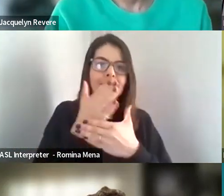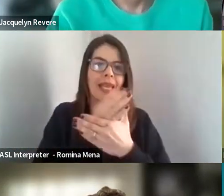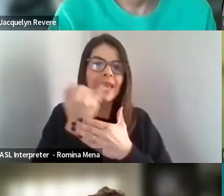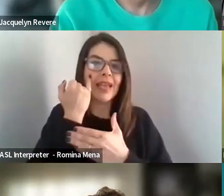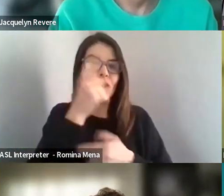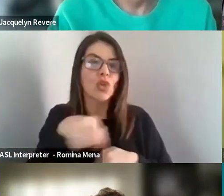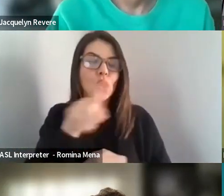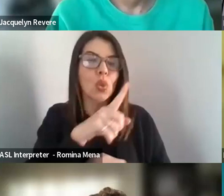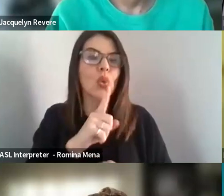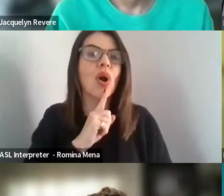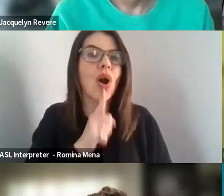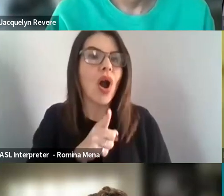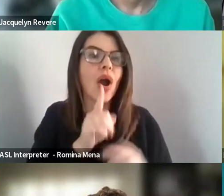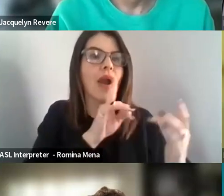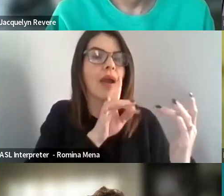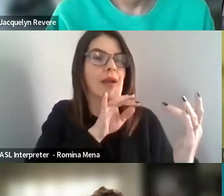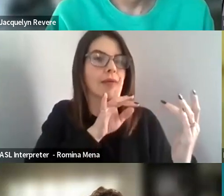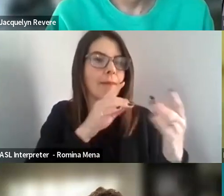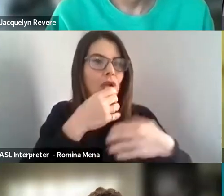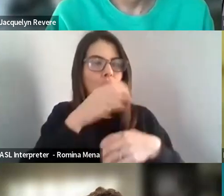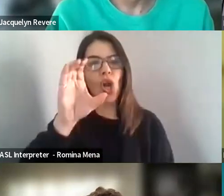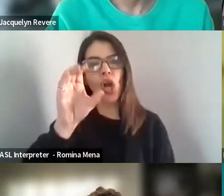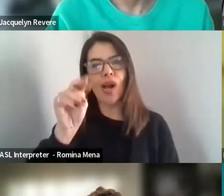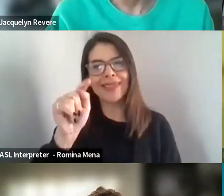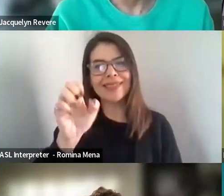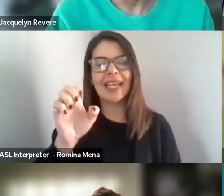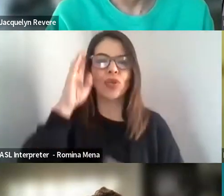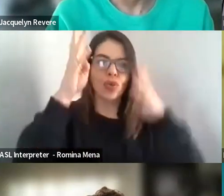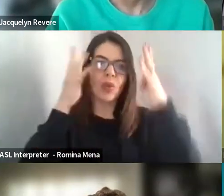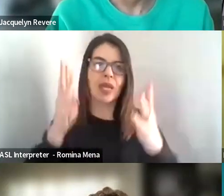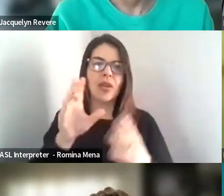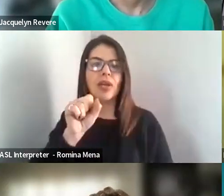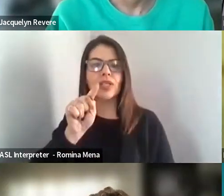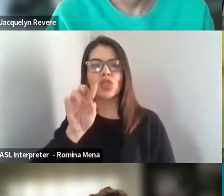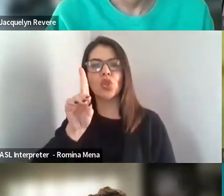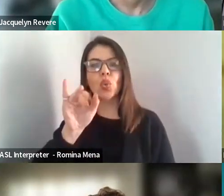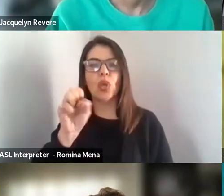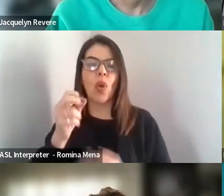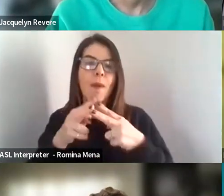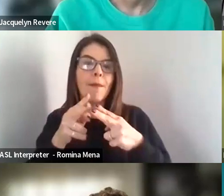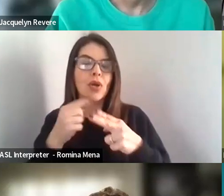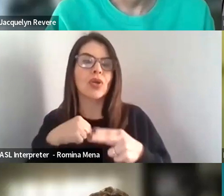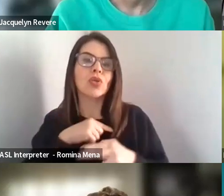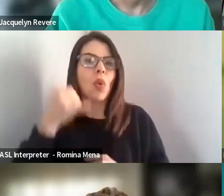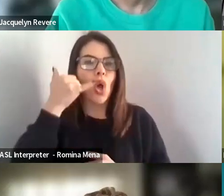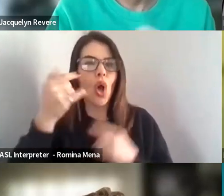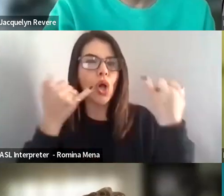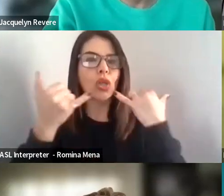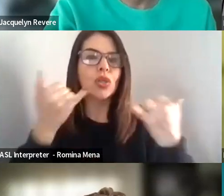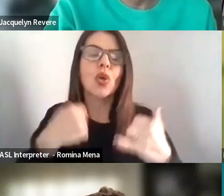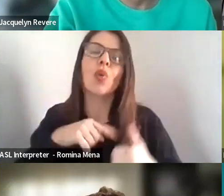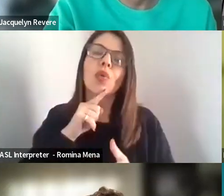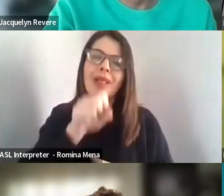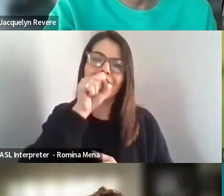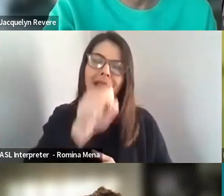who are content creators or our studio partners, we will be calling you because we would love to present the study to